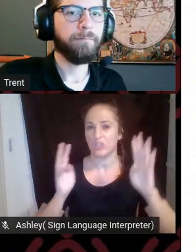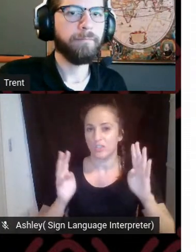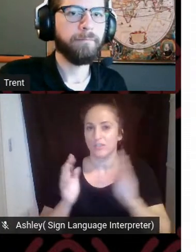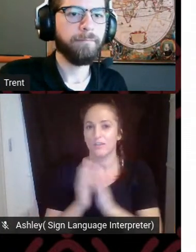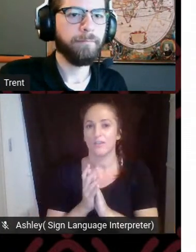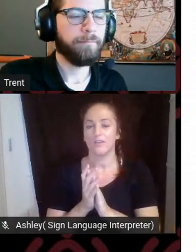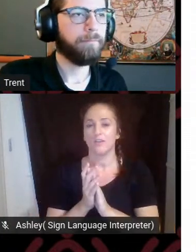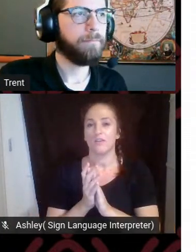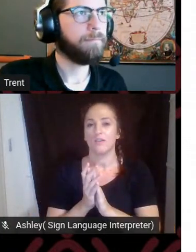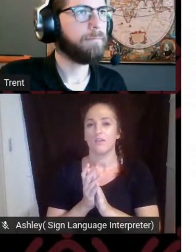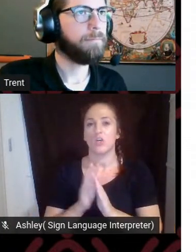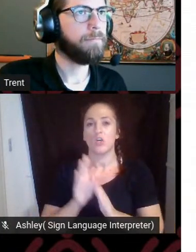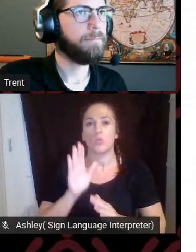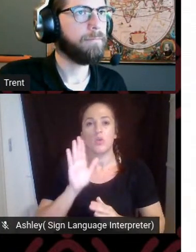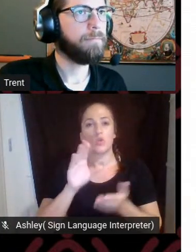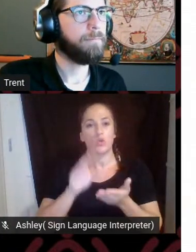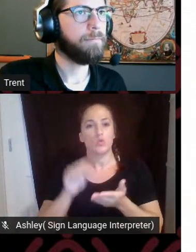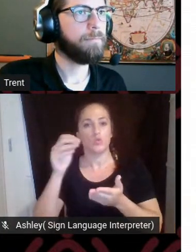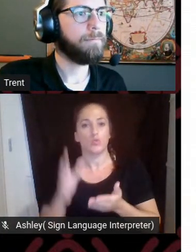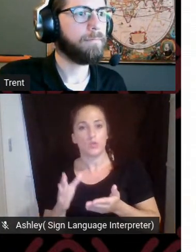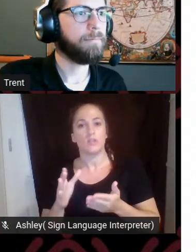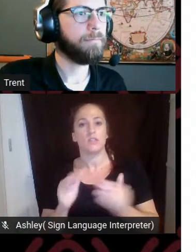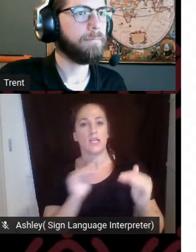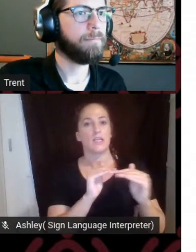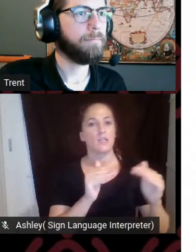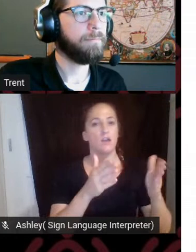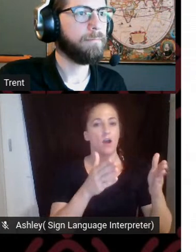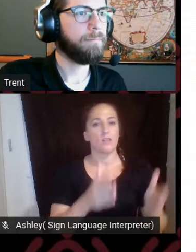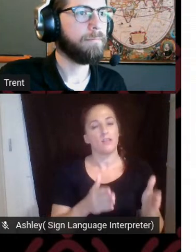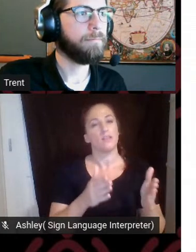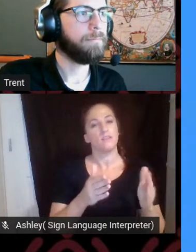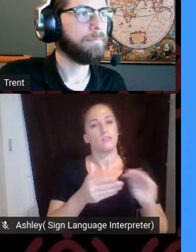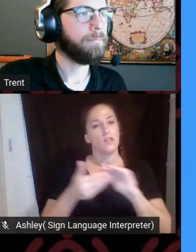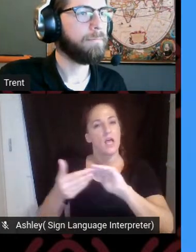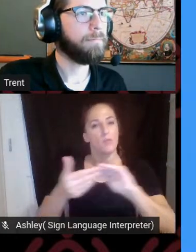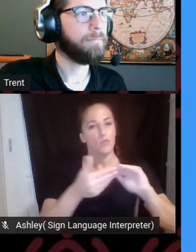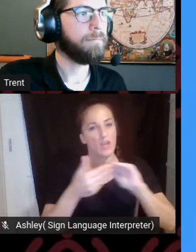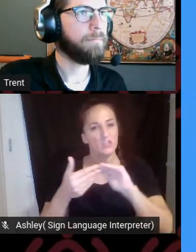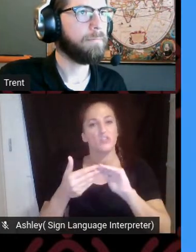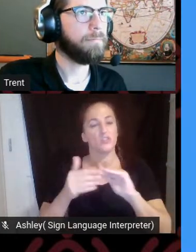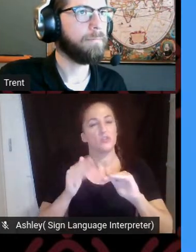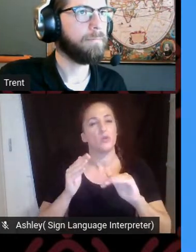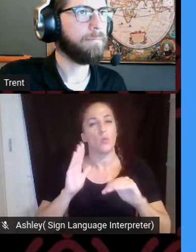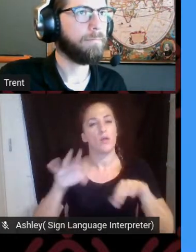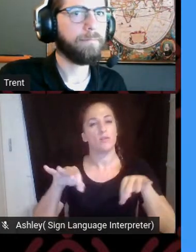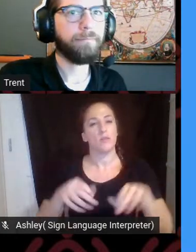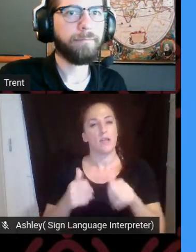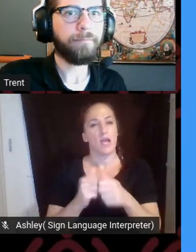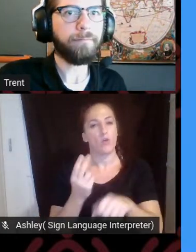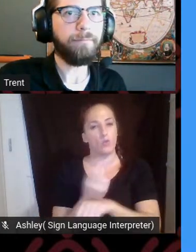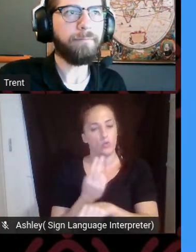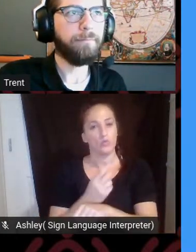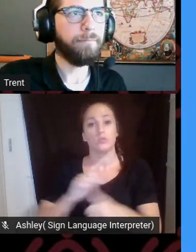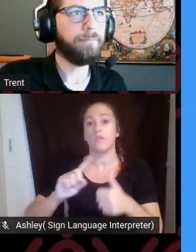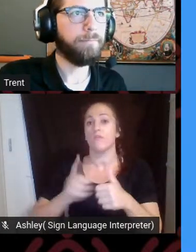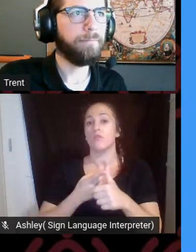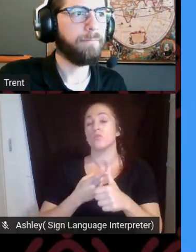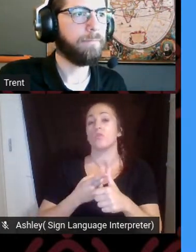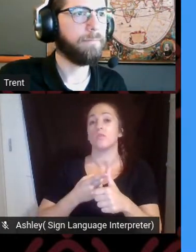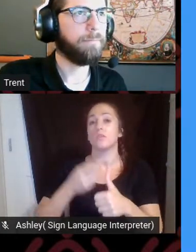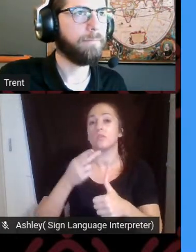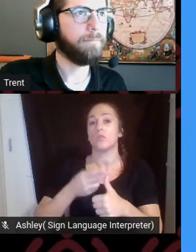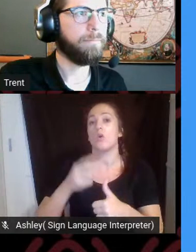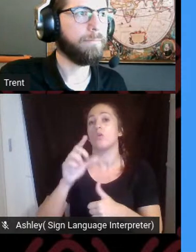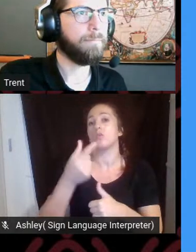collaboration purposes with your students and with your colleagues. And we're just going to jump right into the first one, which is Google Docs.